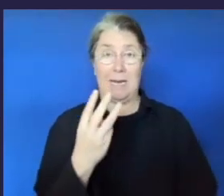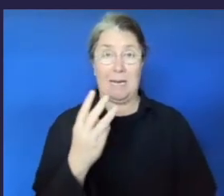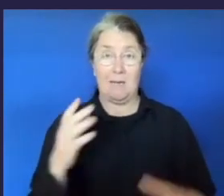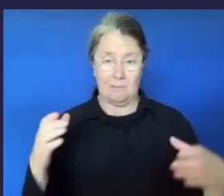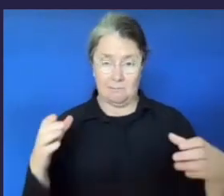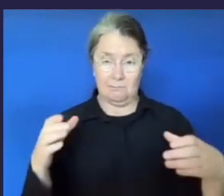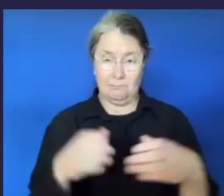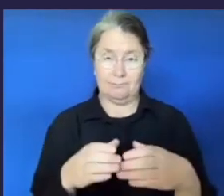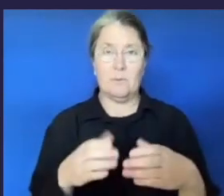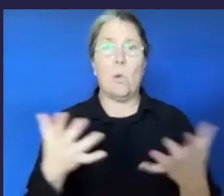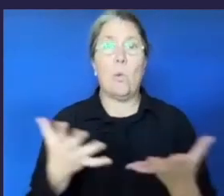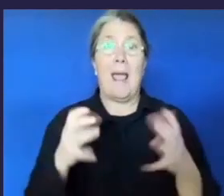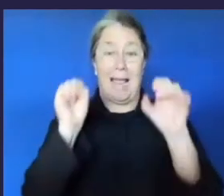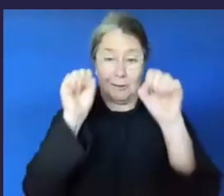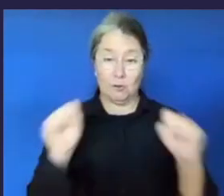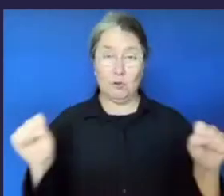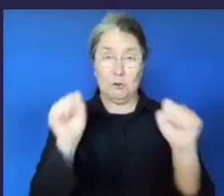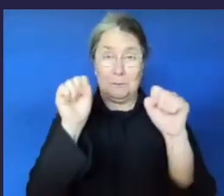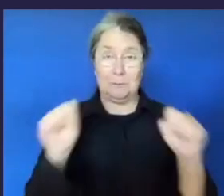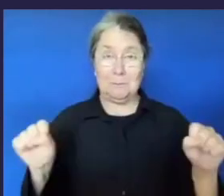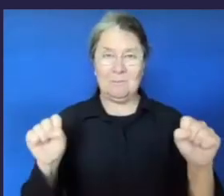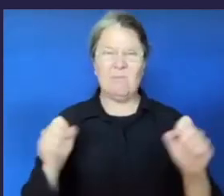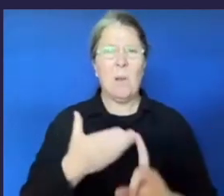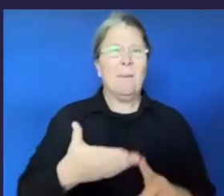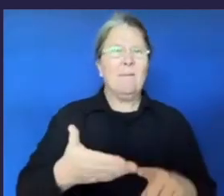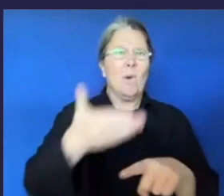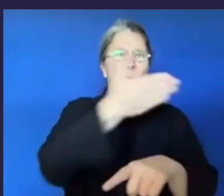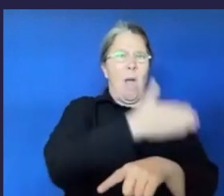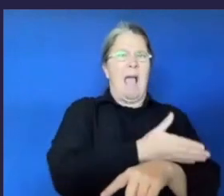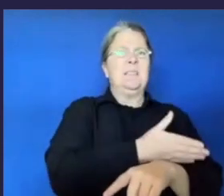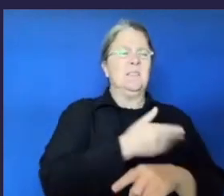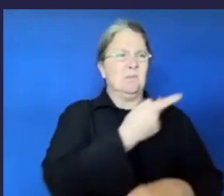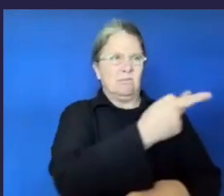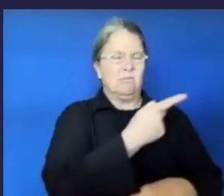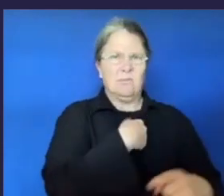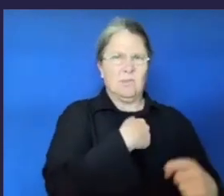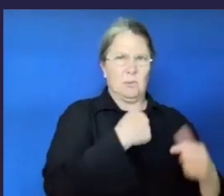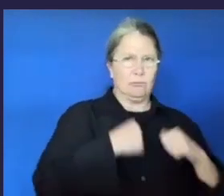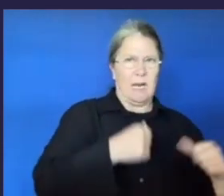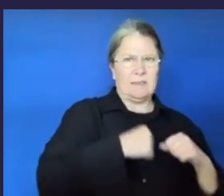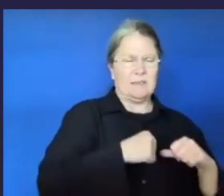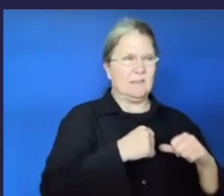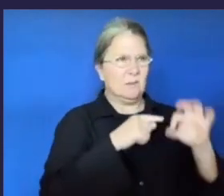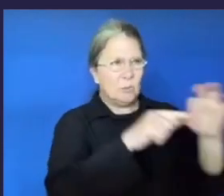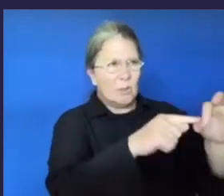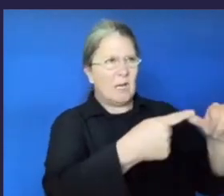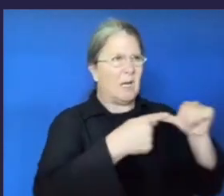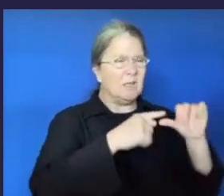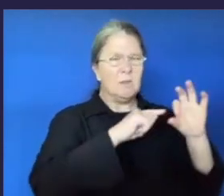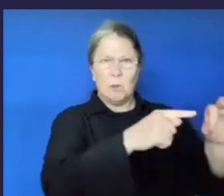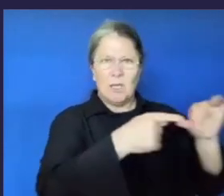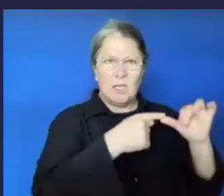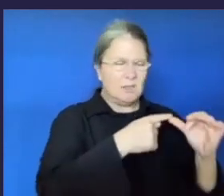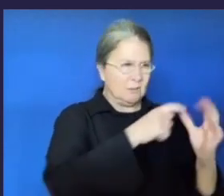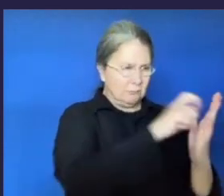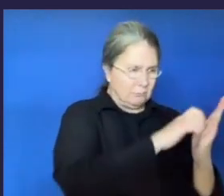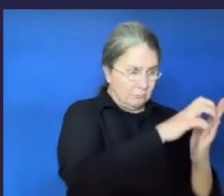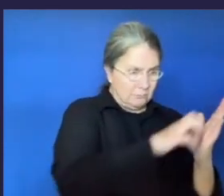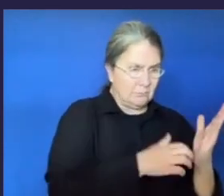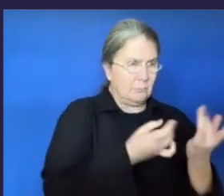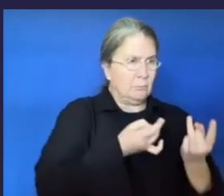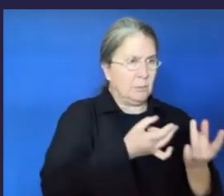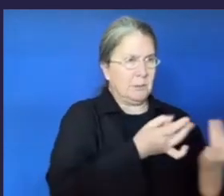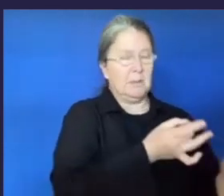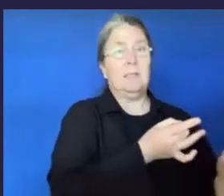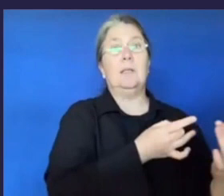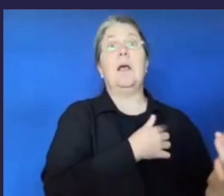these questions. Got there, Harvey read them out beautifully. I did all the writing, and we learned so much about that industry that I had no idea about.